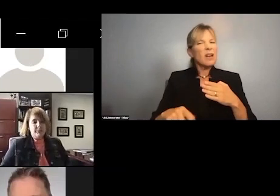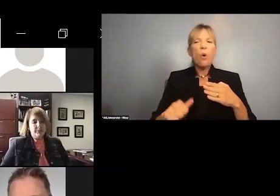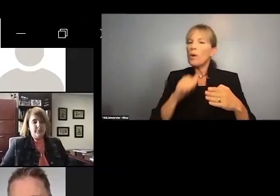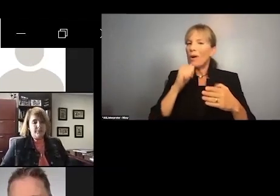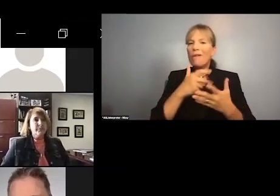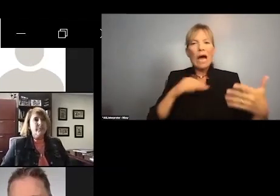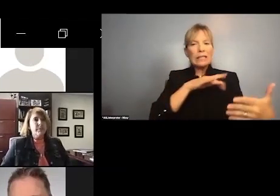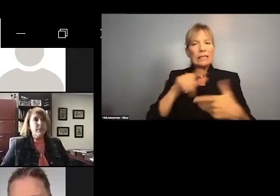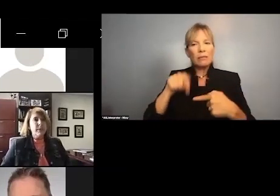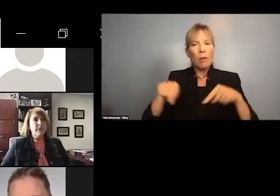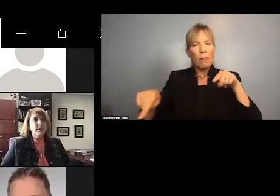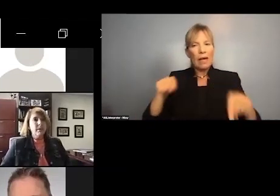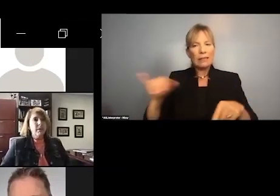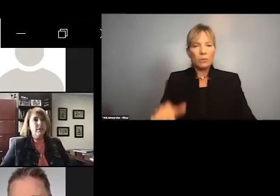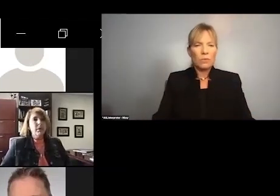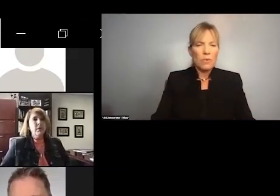either.